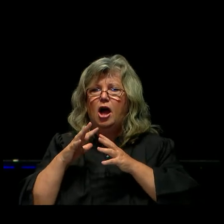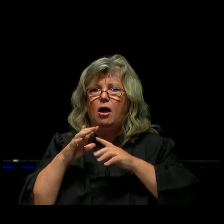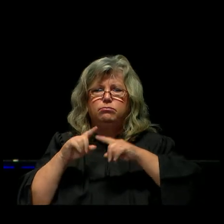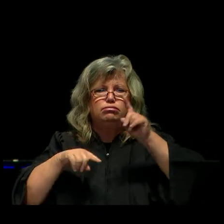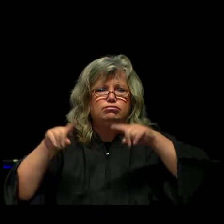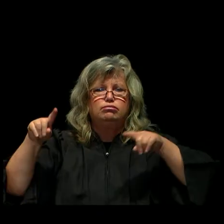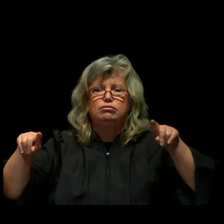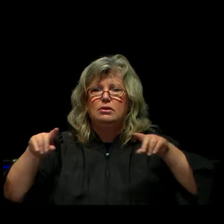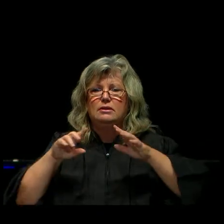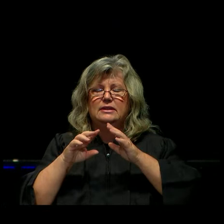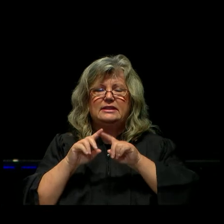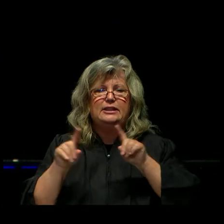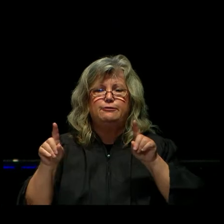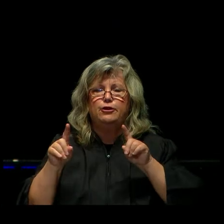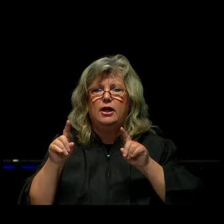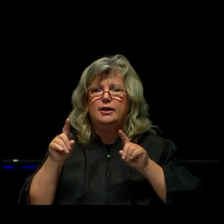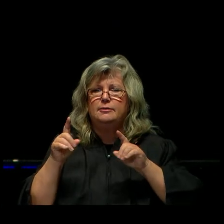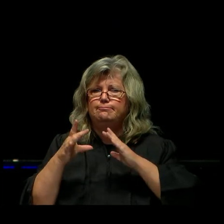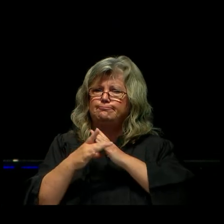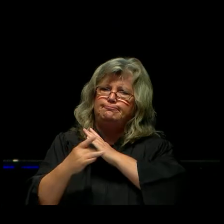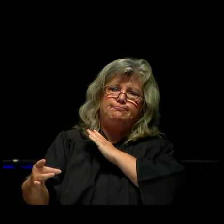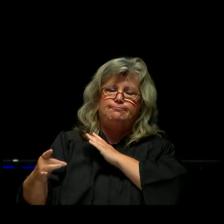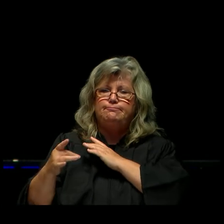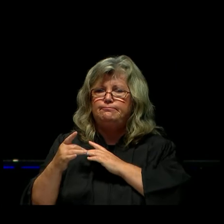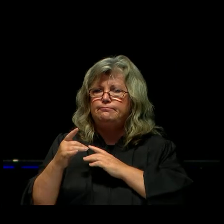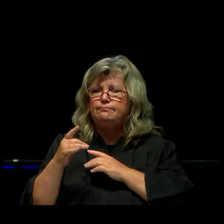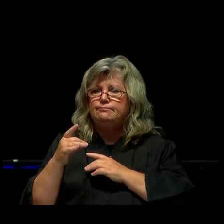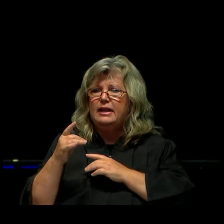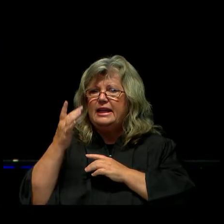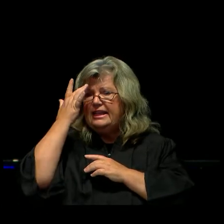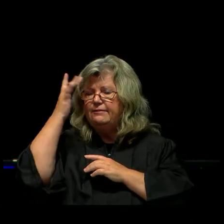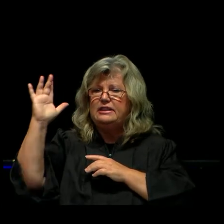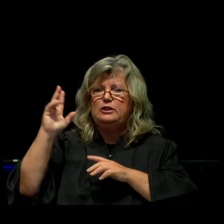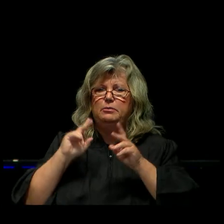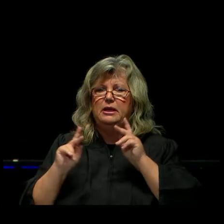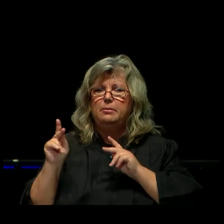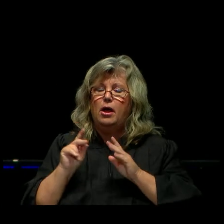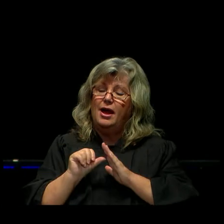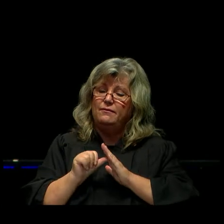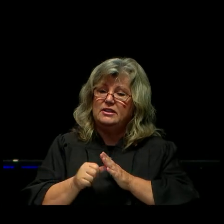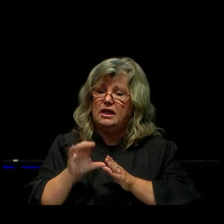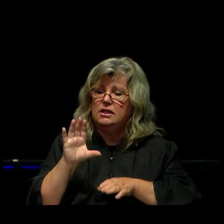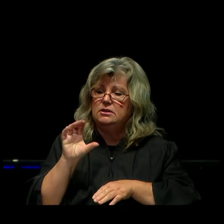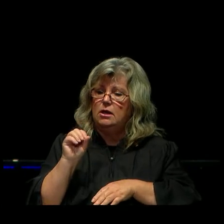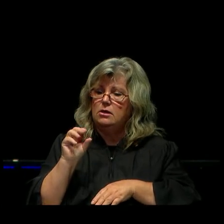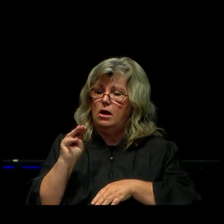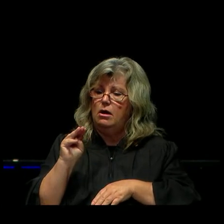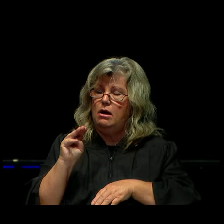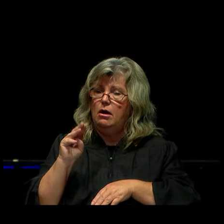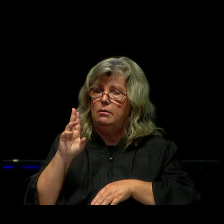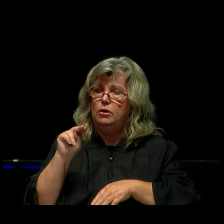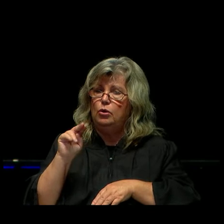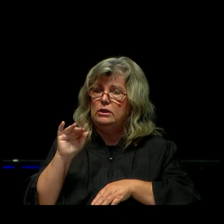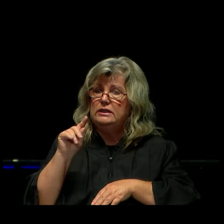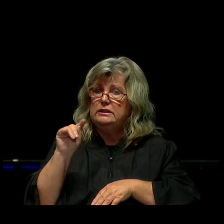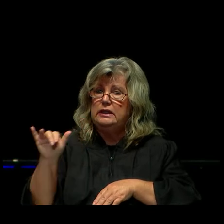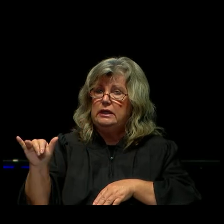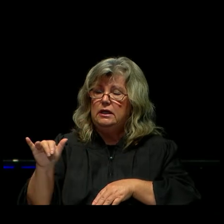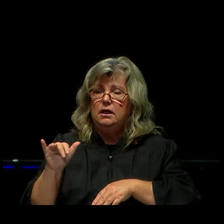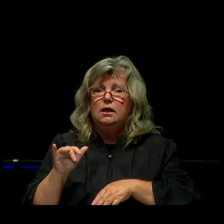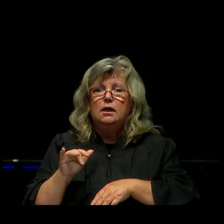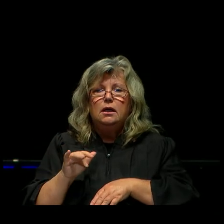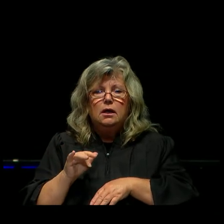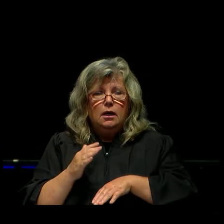That's clearly who you are. And I wanted to emphasize community because really progress in this world, in this